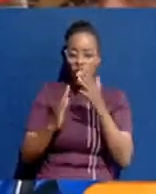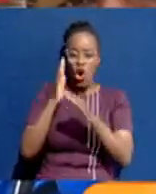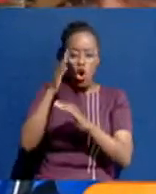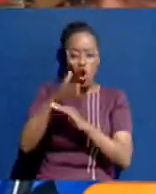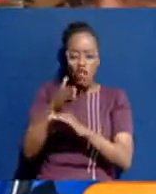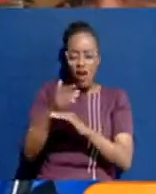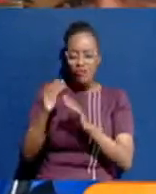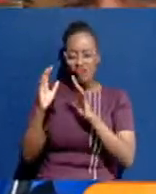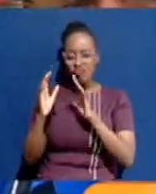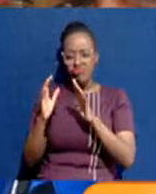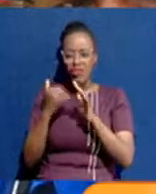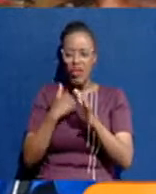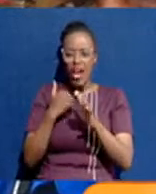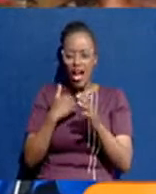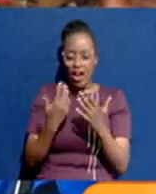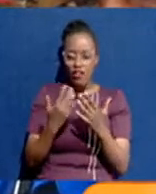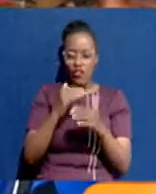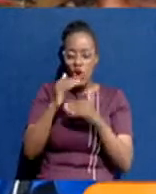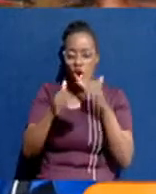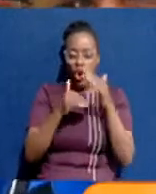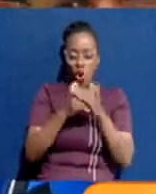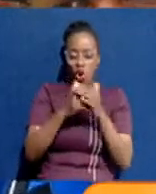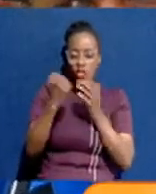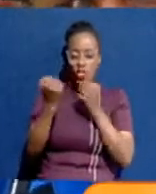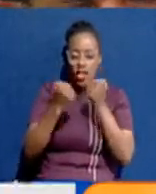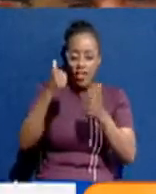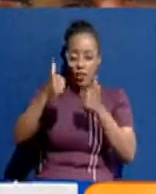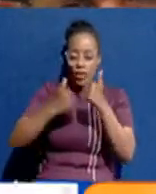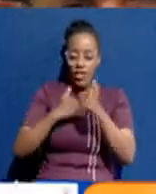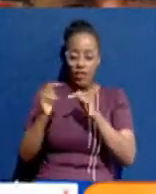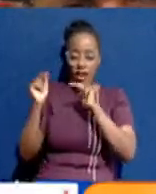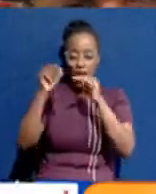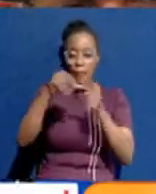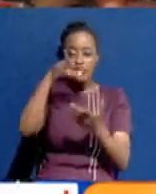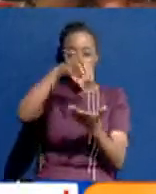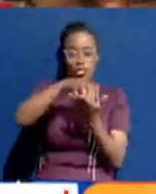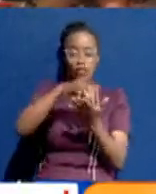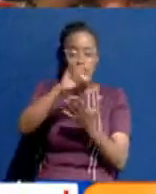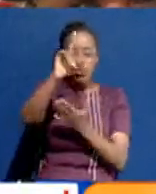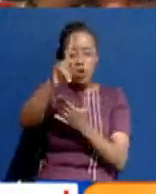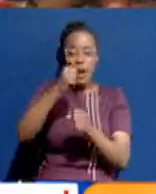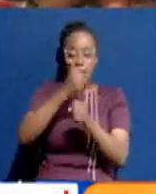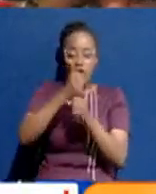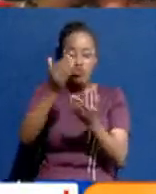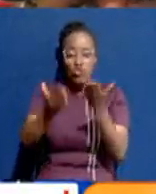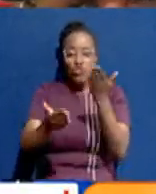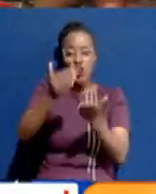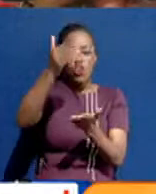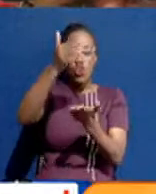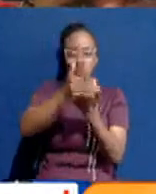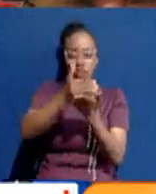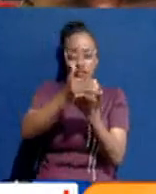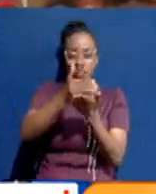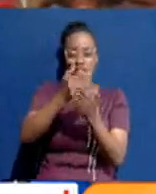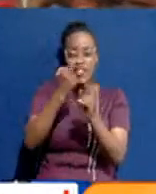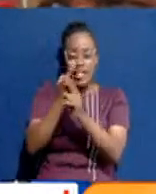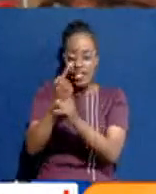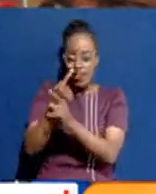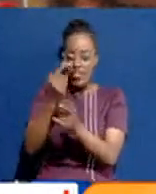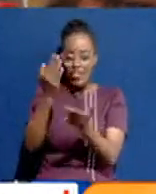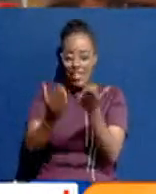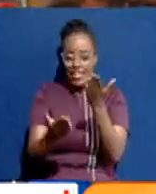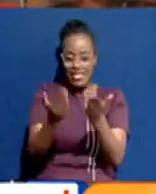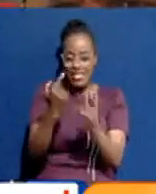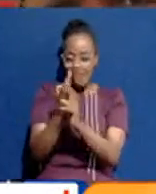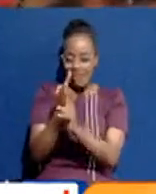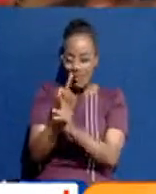figure of around 10% of all the vehicles which are called into the station to come and do weight confirmation at the multi-deck scales.